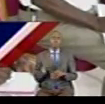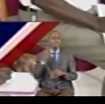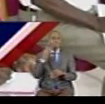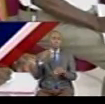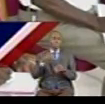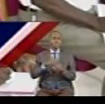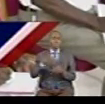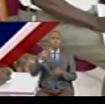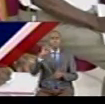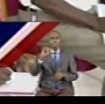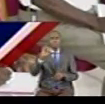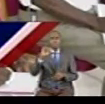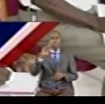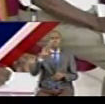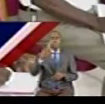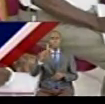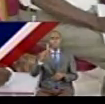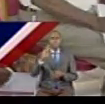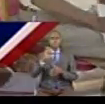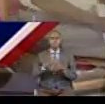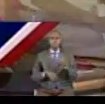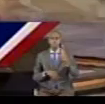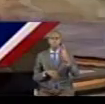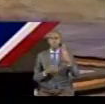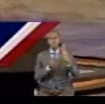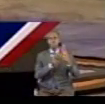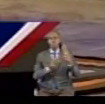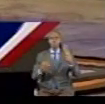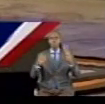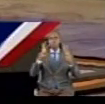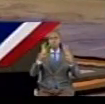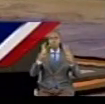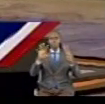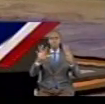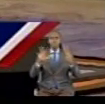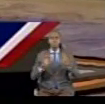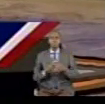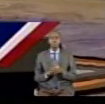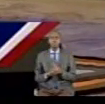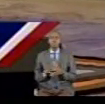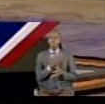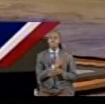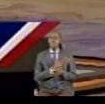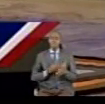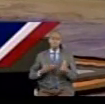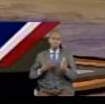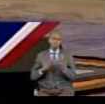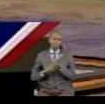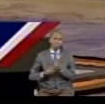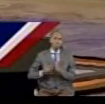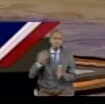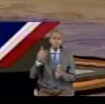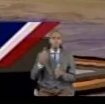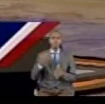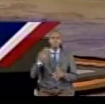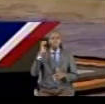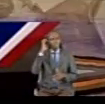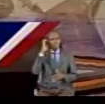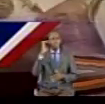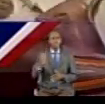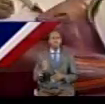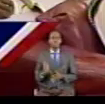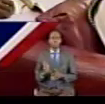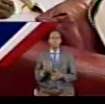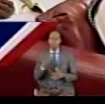chapter 6, reading from verse 45. And straightway he constrained his disciples